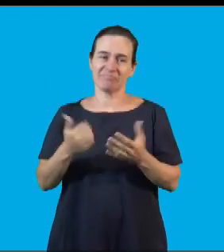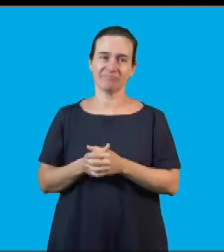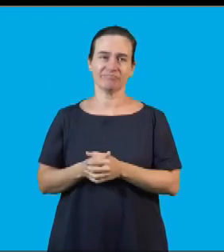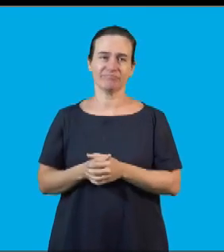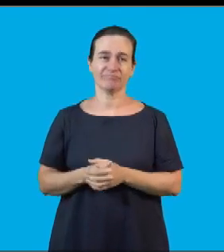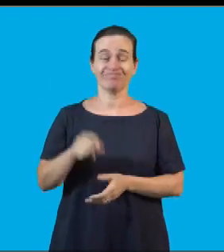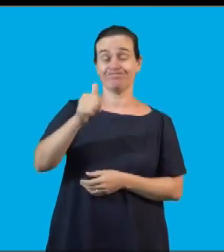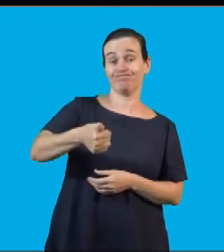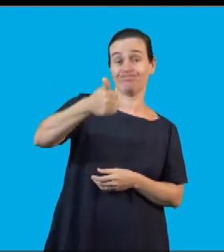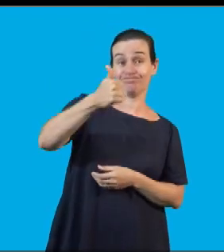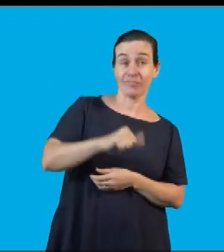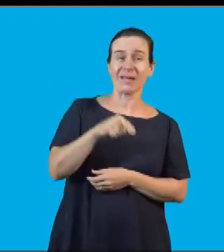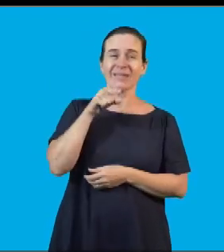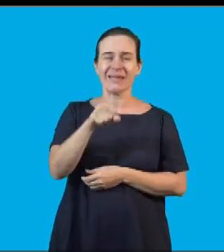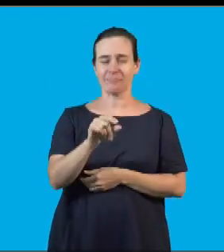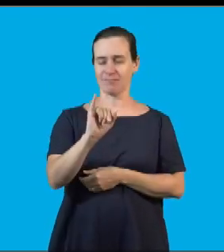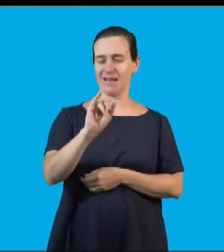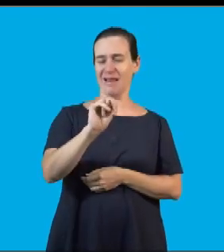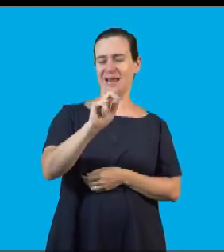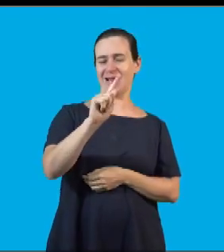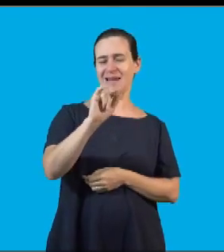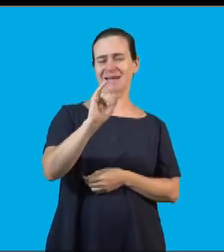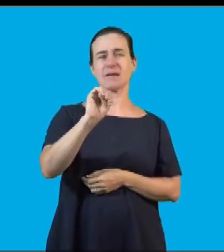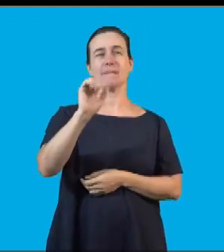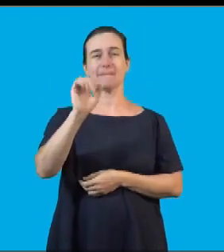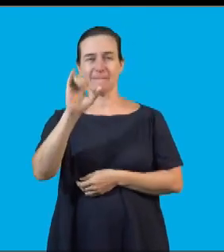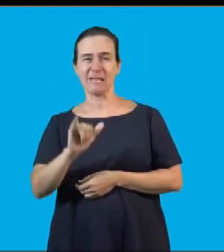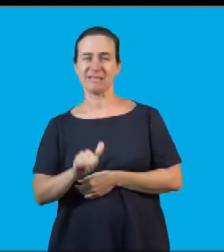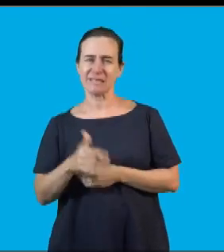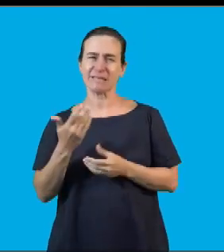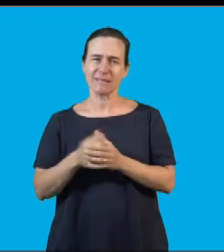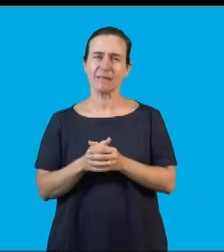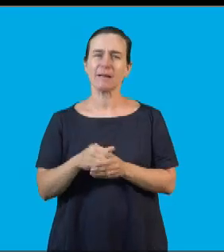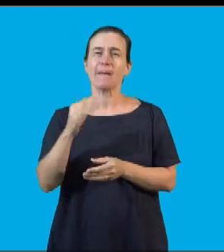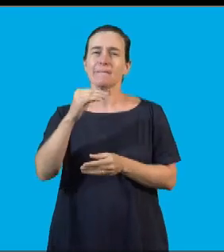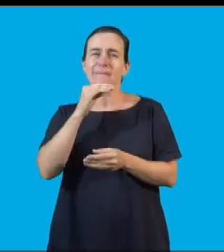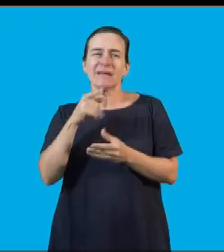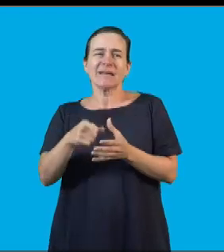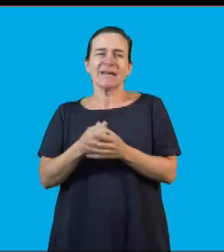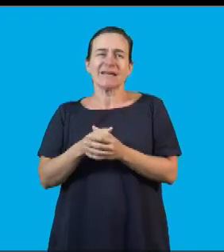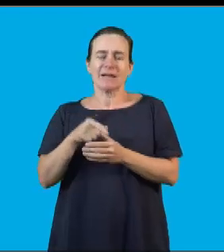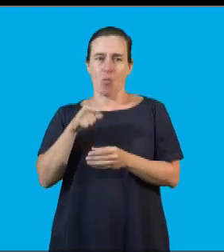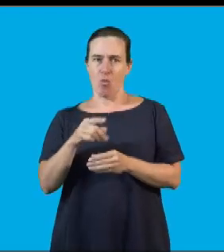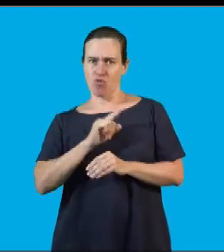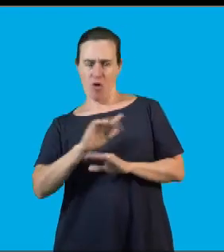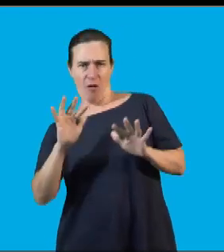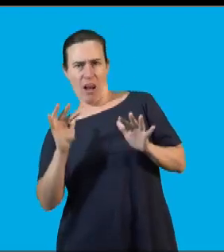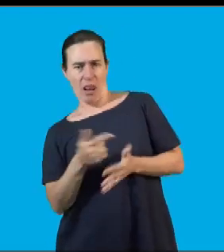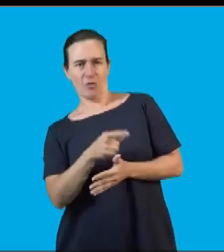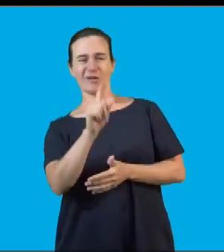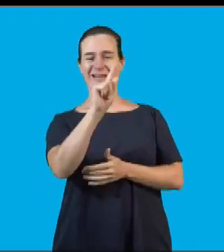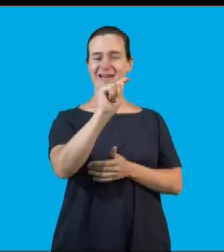is an intimacy too, a confessional air that suits soul-bearing podcast interviews and